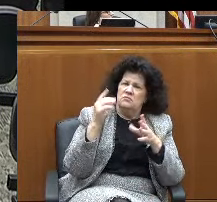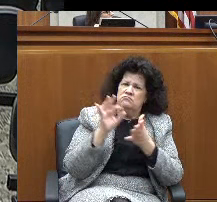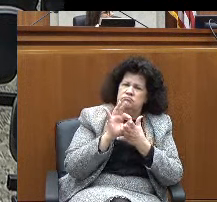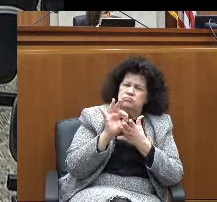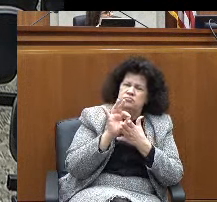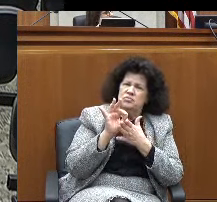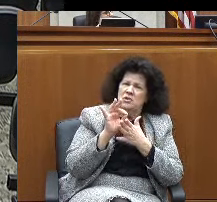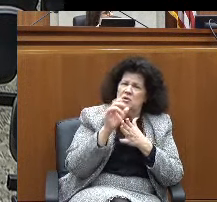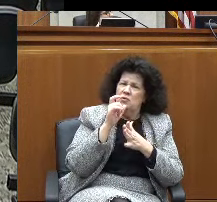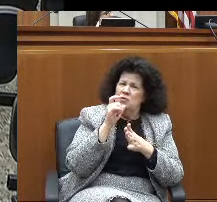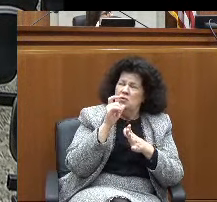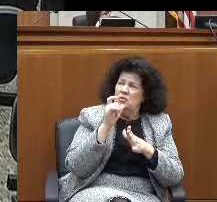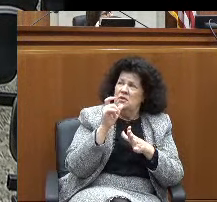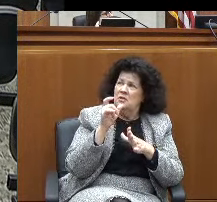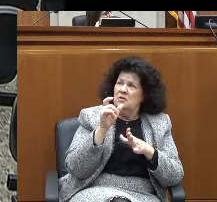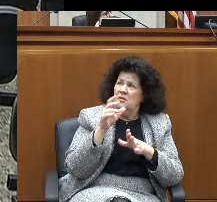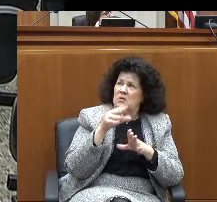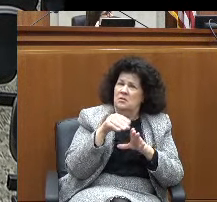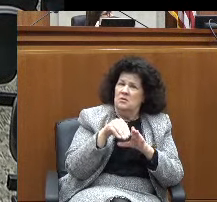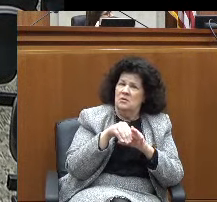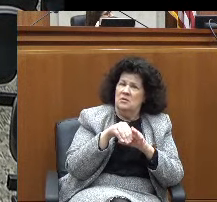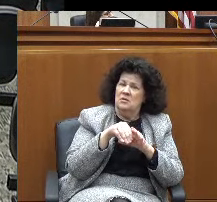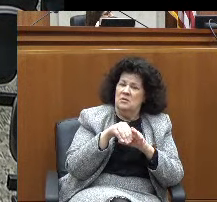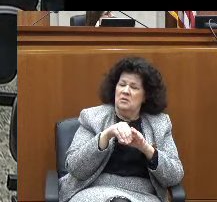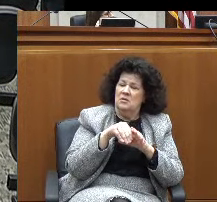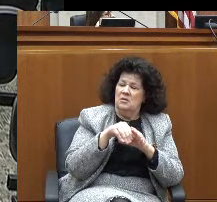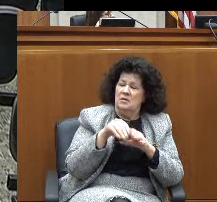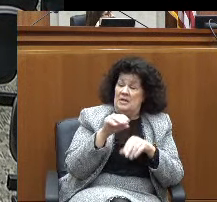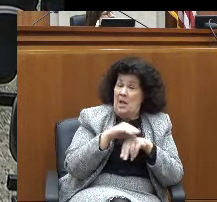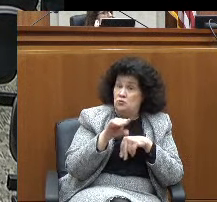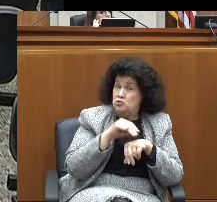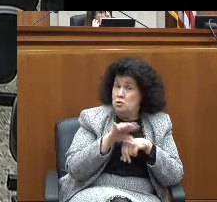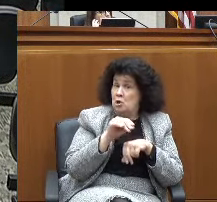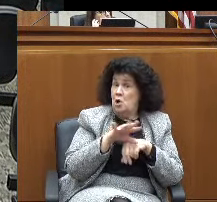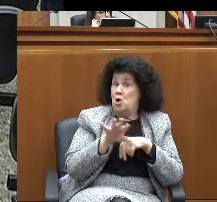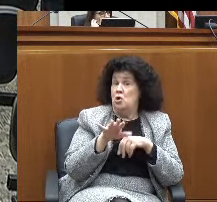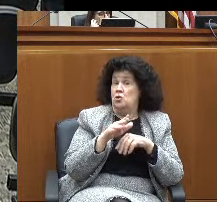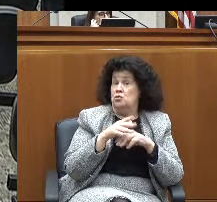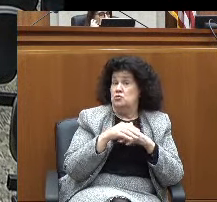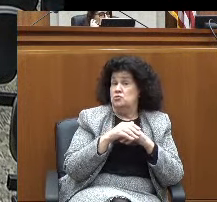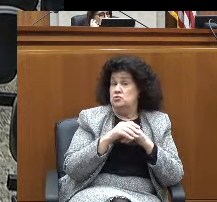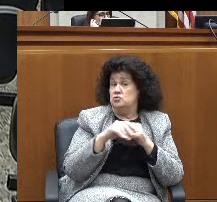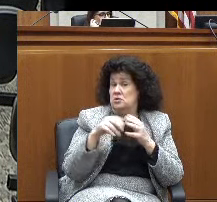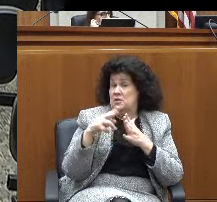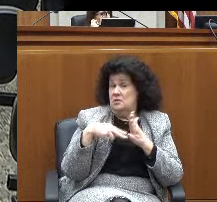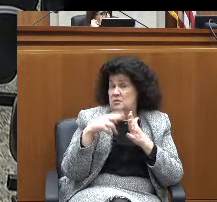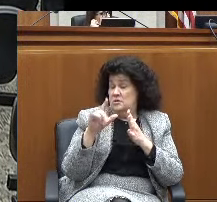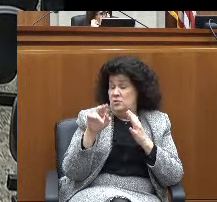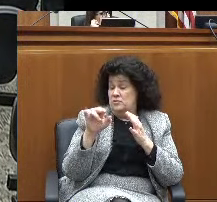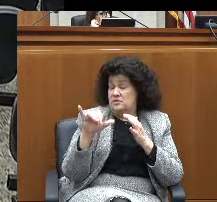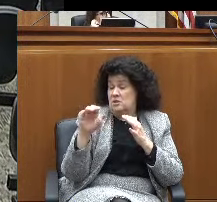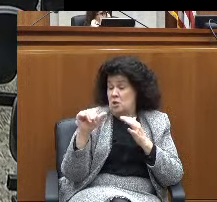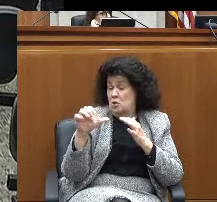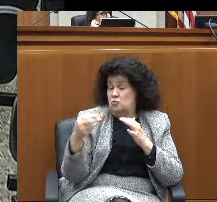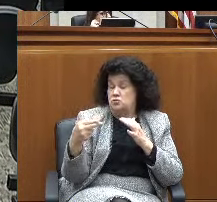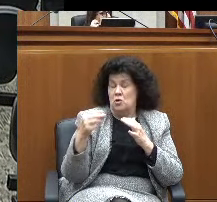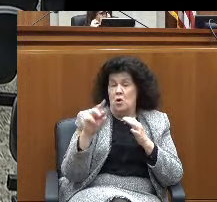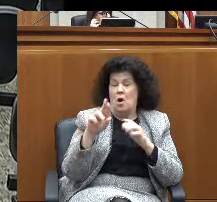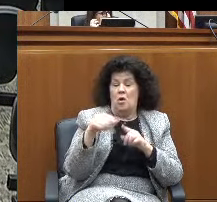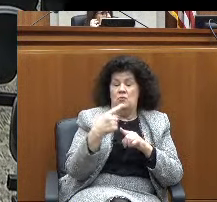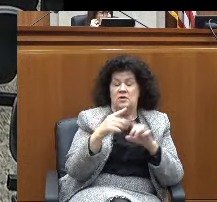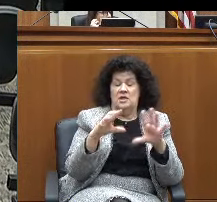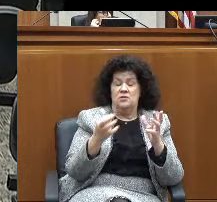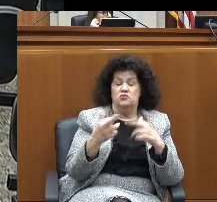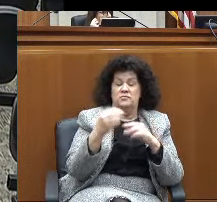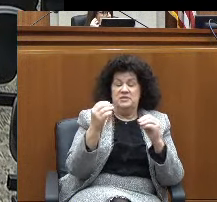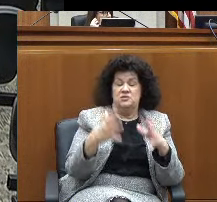people that included, librarians, counselors, interventionists, literacy coaches? Or is it just classroom teachers that